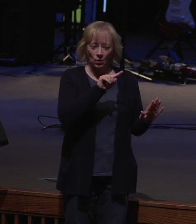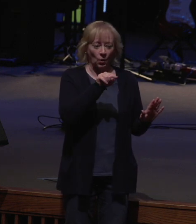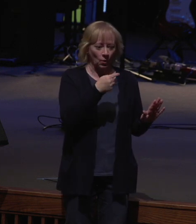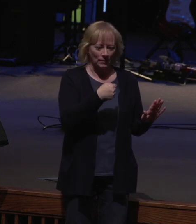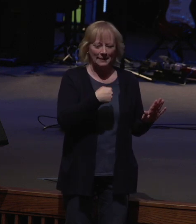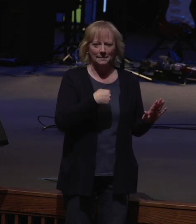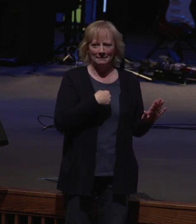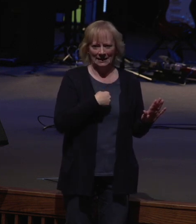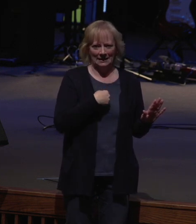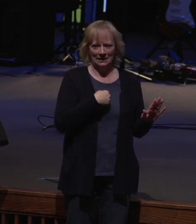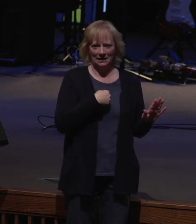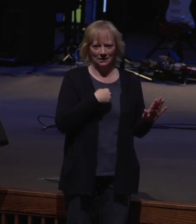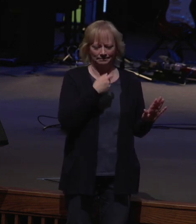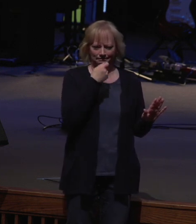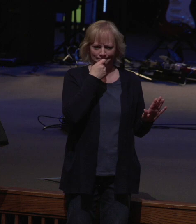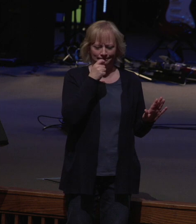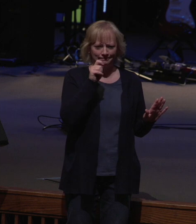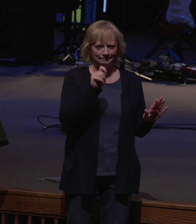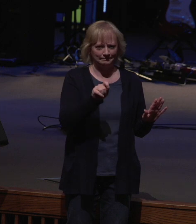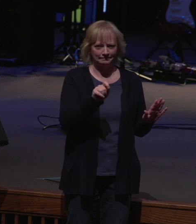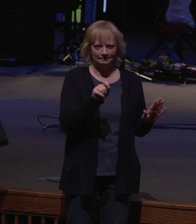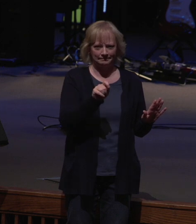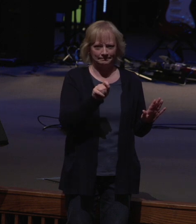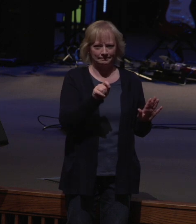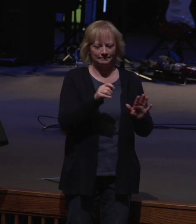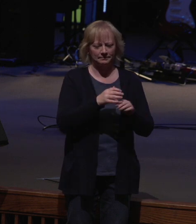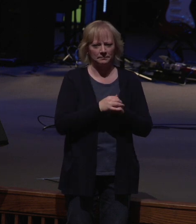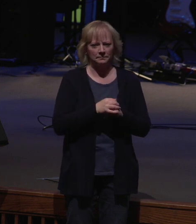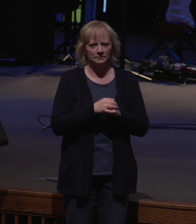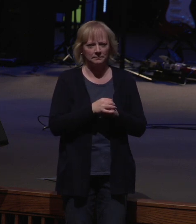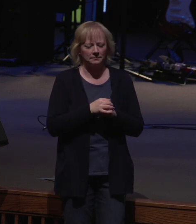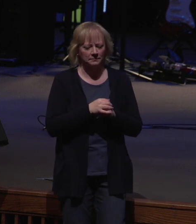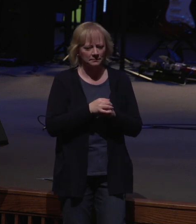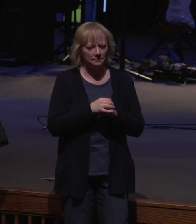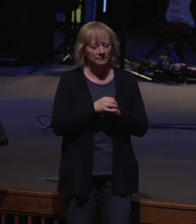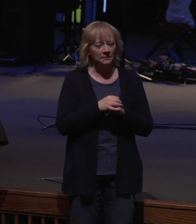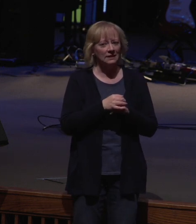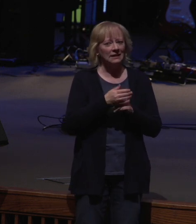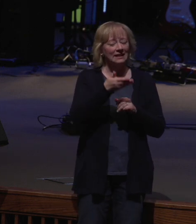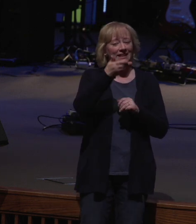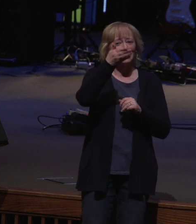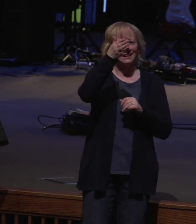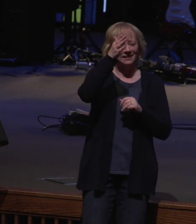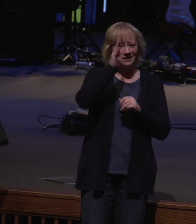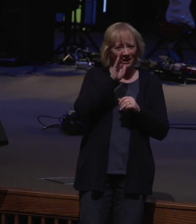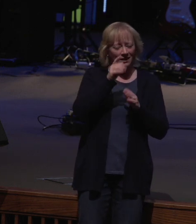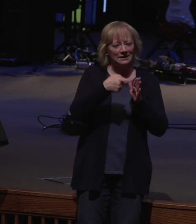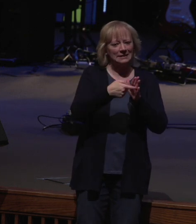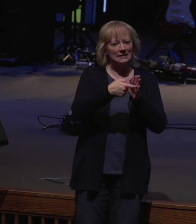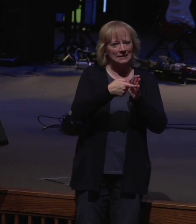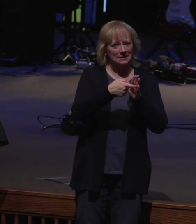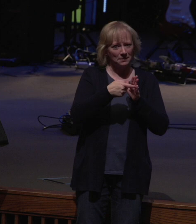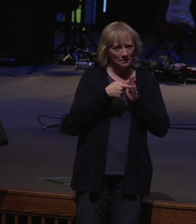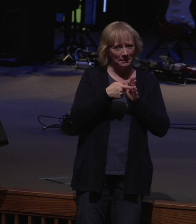be me, just me, and me alone. God demanded